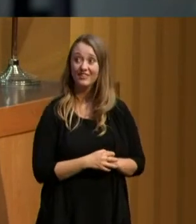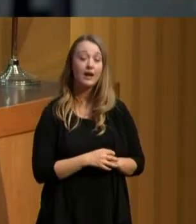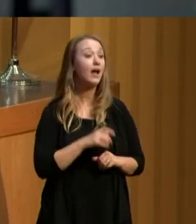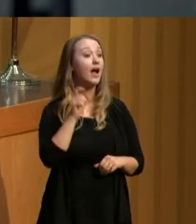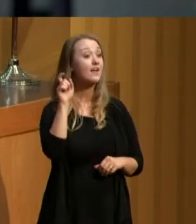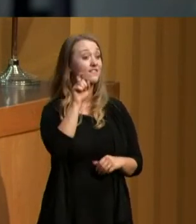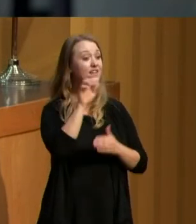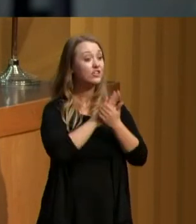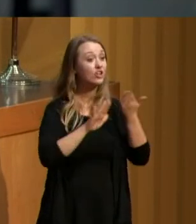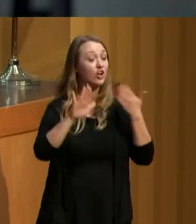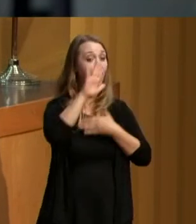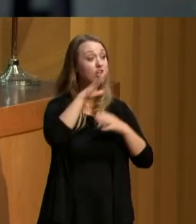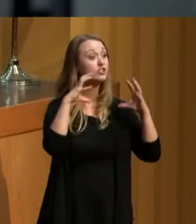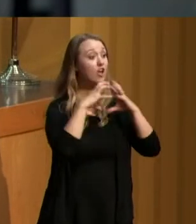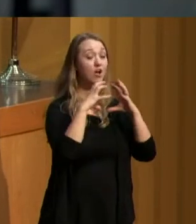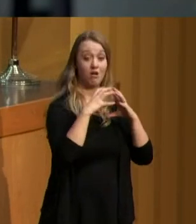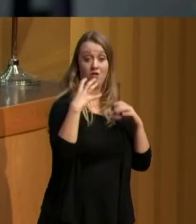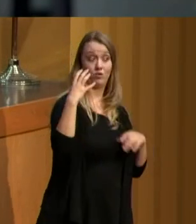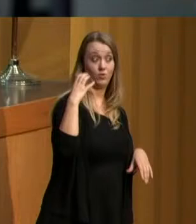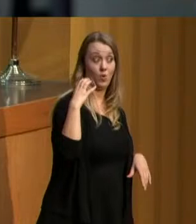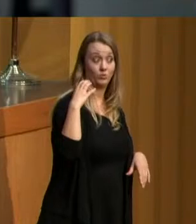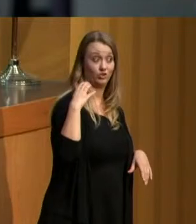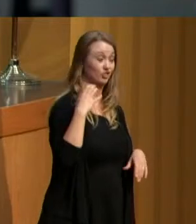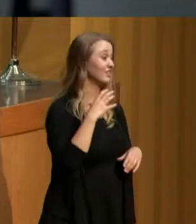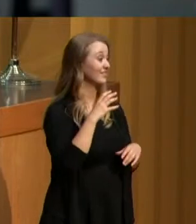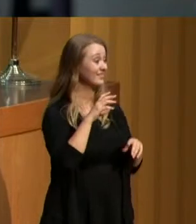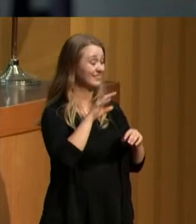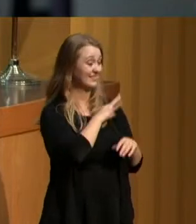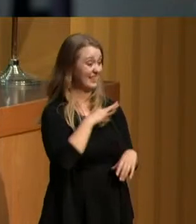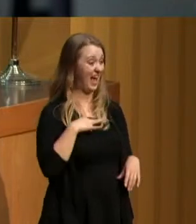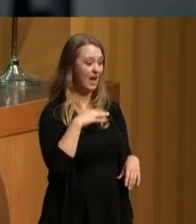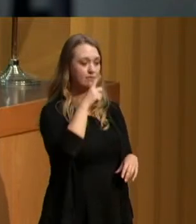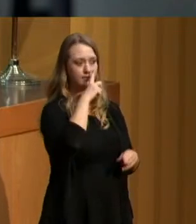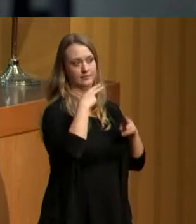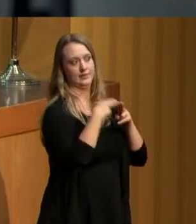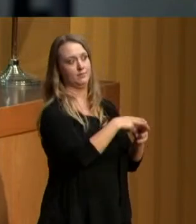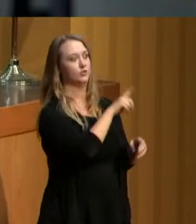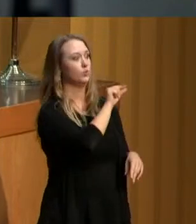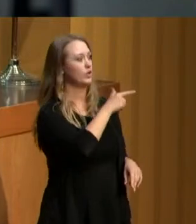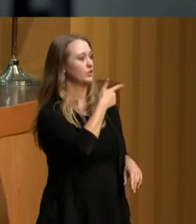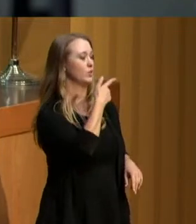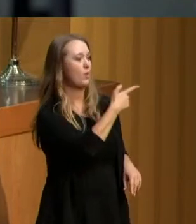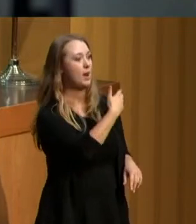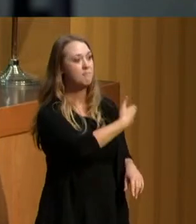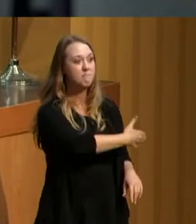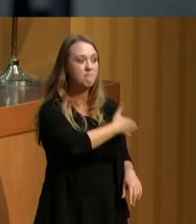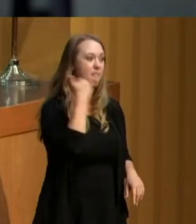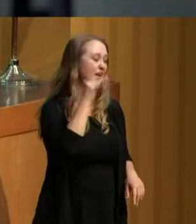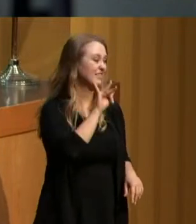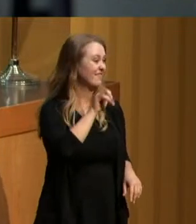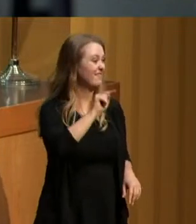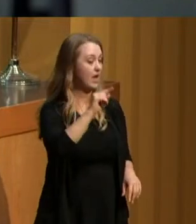softball coaching staff has been named the 2021 National Fast Pitch Coaches